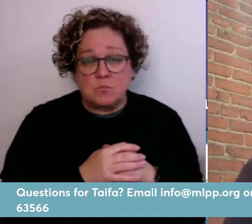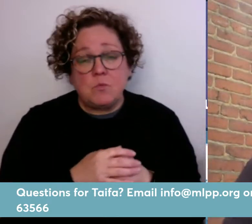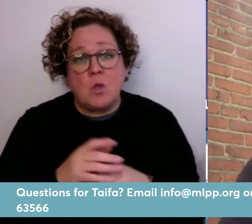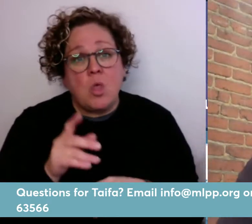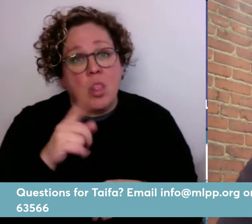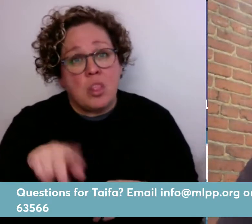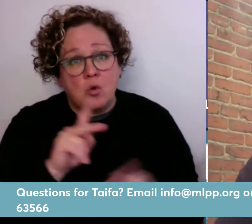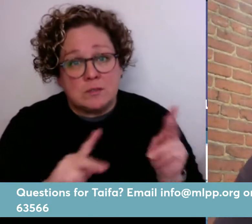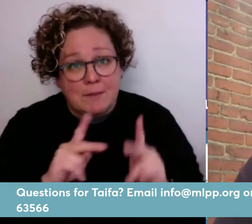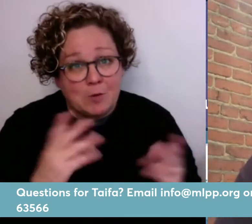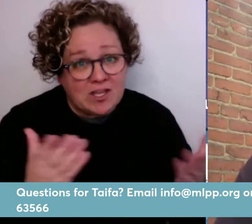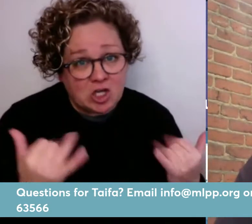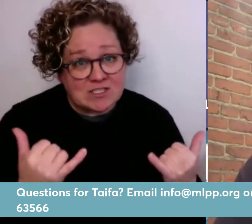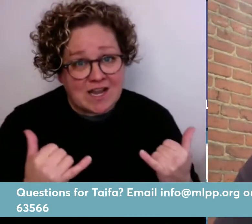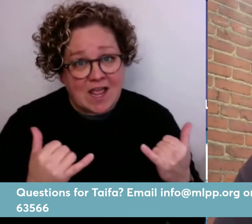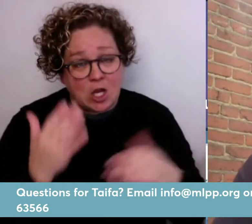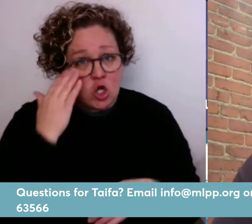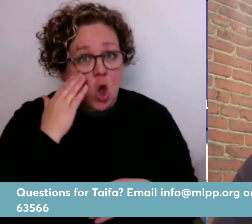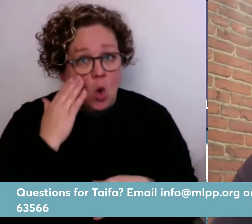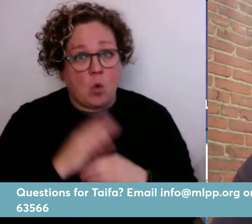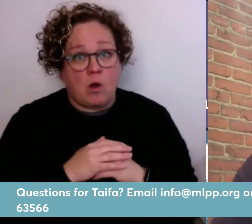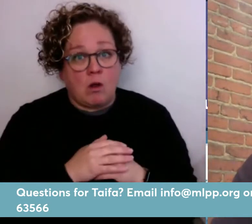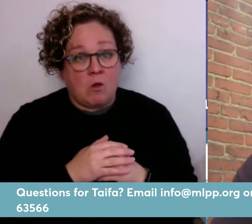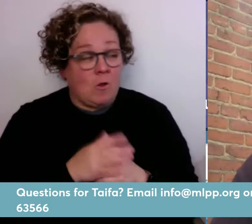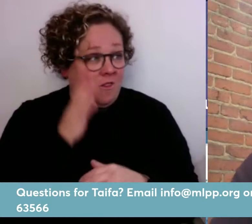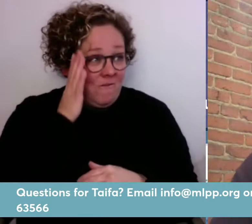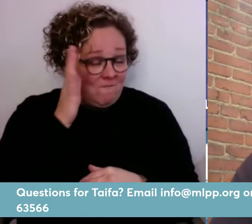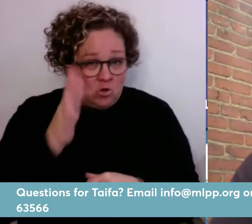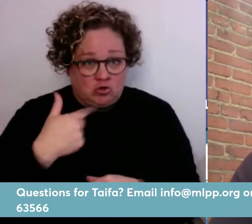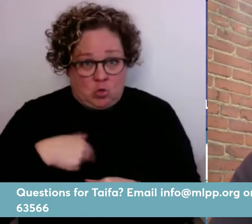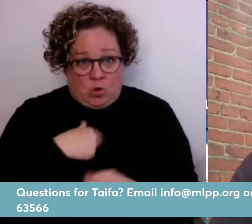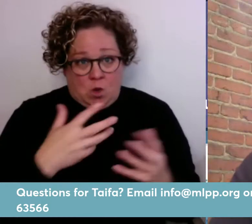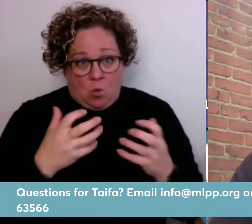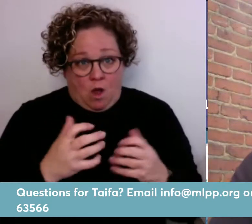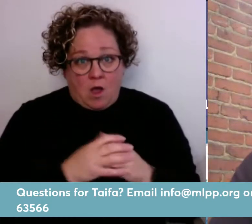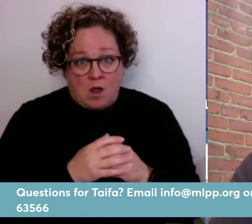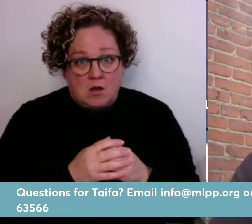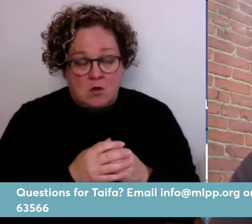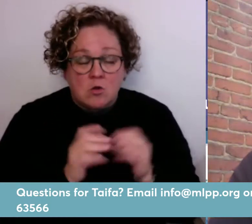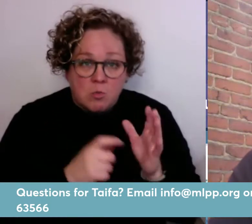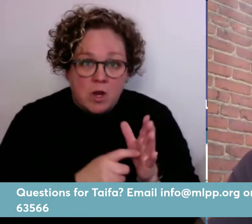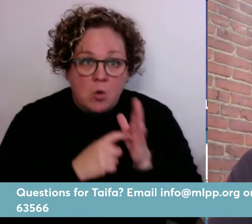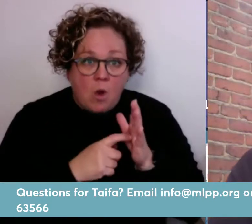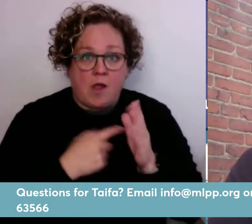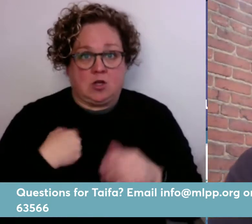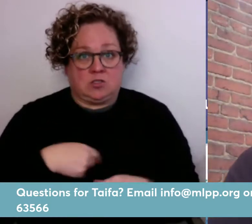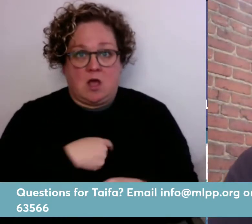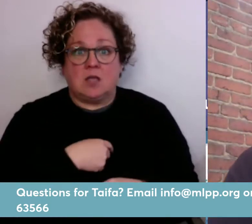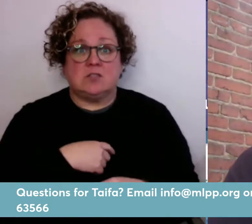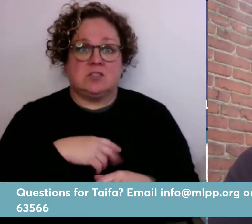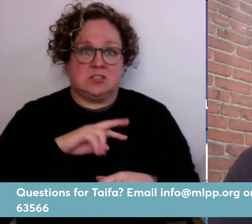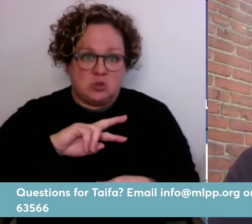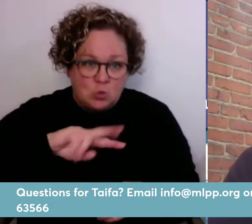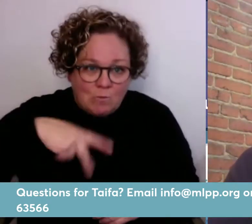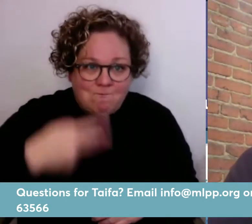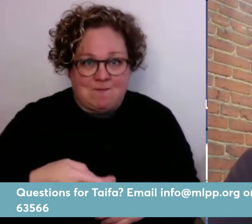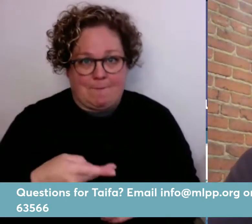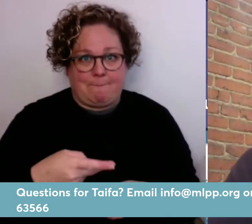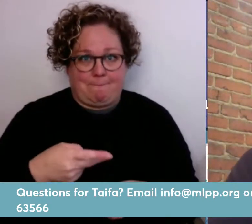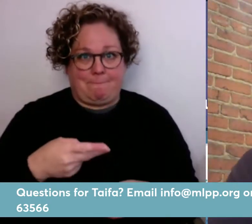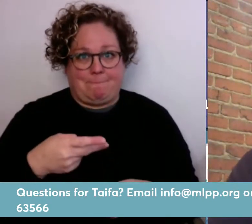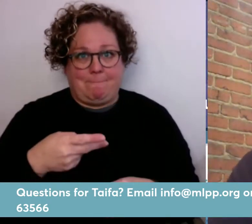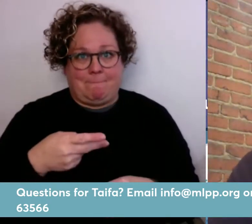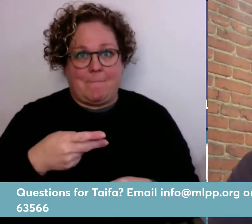that the future we want requires us to flip the order of operations in